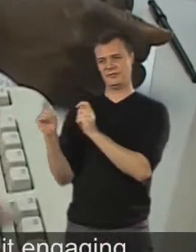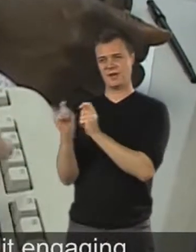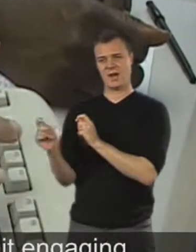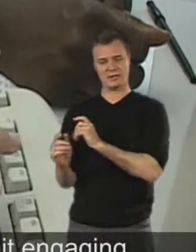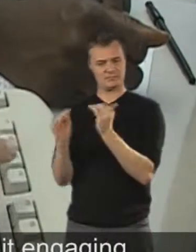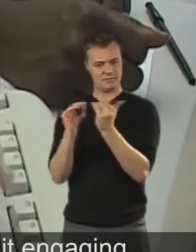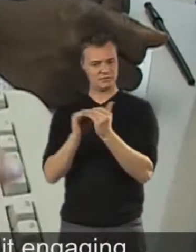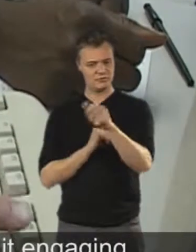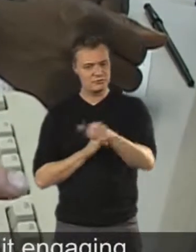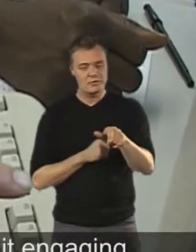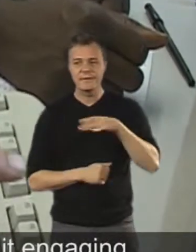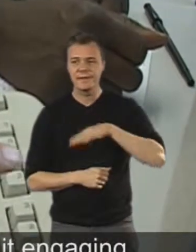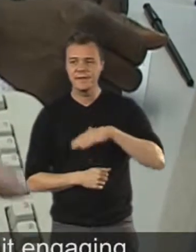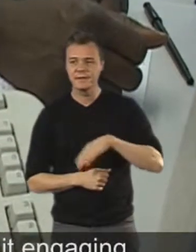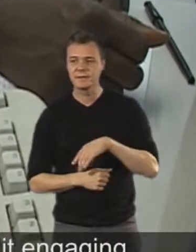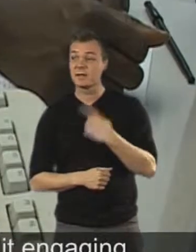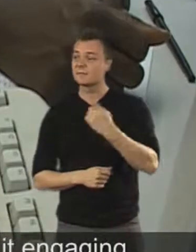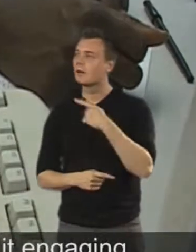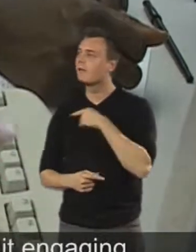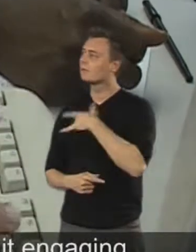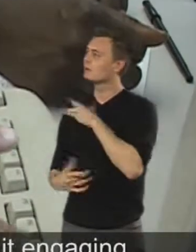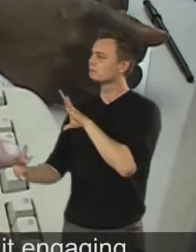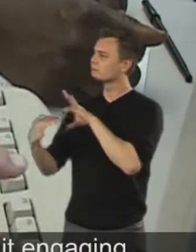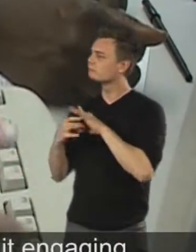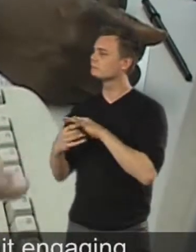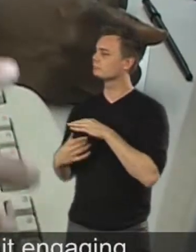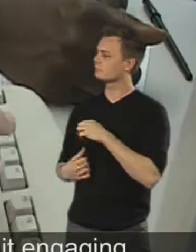found it engaging and relevant to their lives and to their futures.